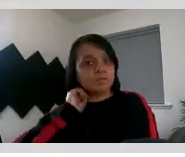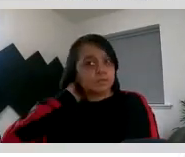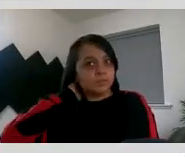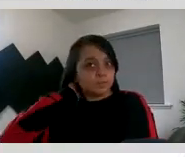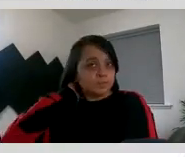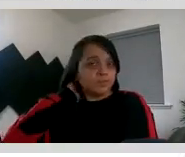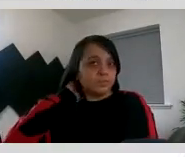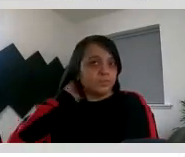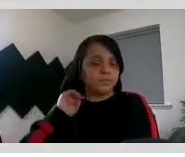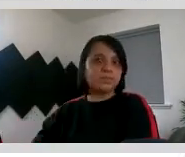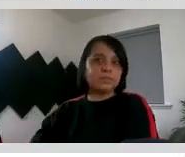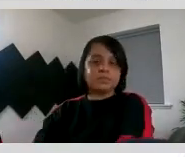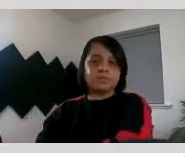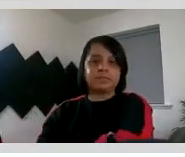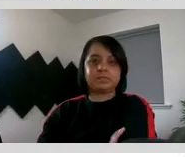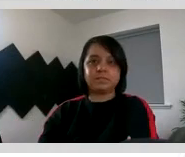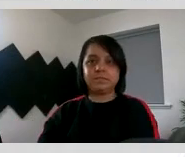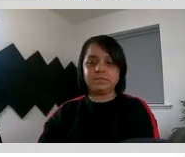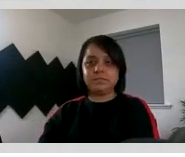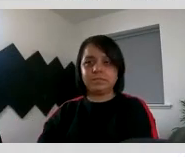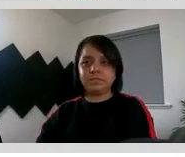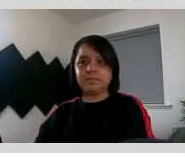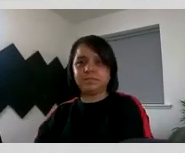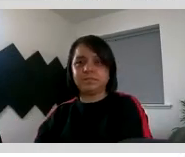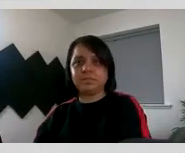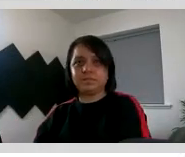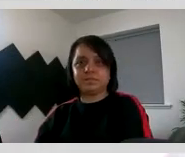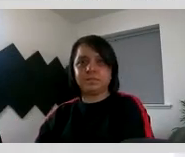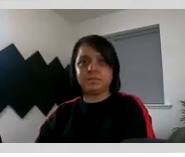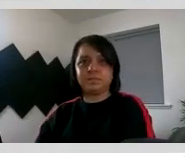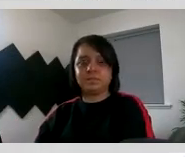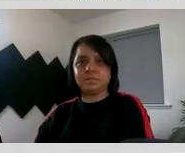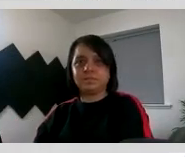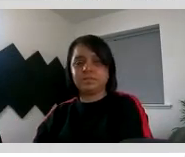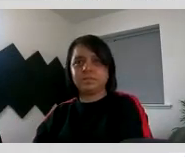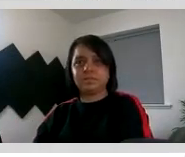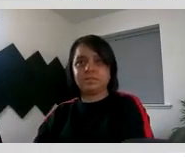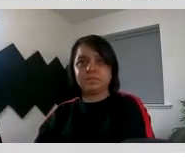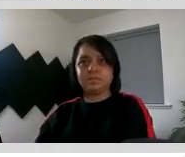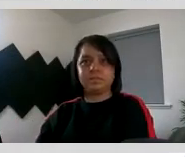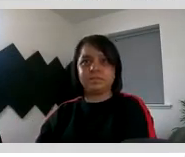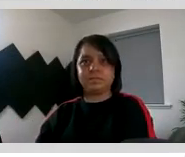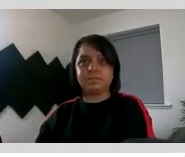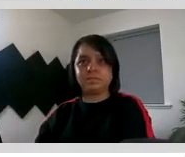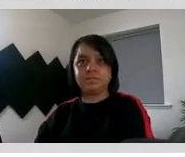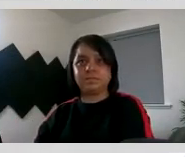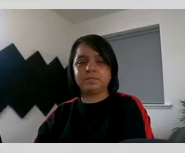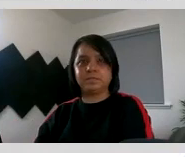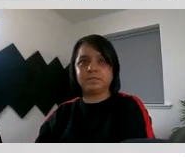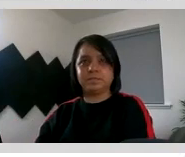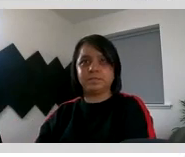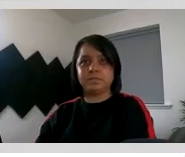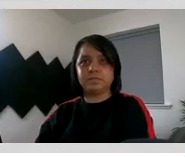and they only speak their own language to their neighbors when they go to shops. They only go there, like, you know, just to shop across the